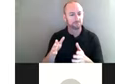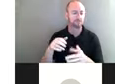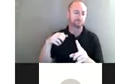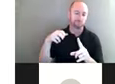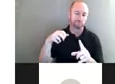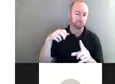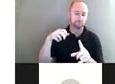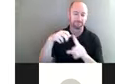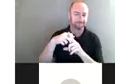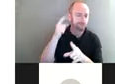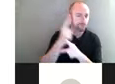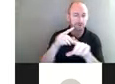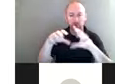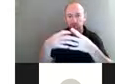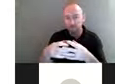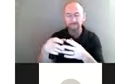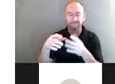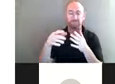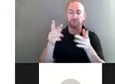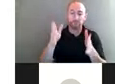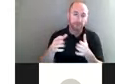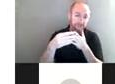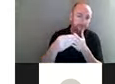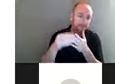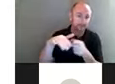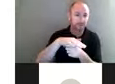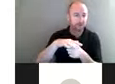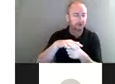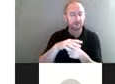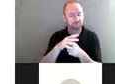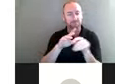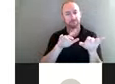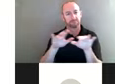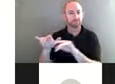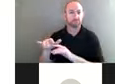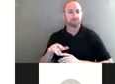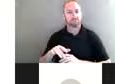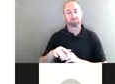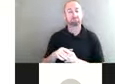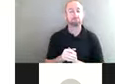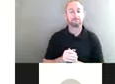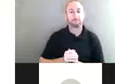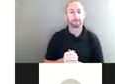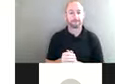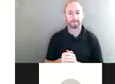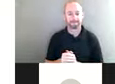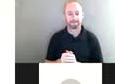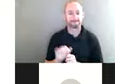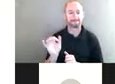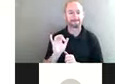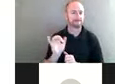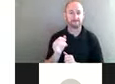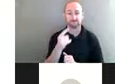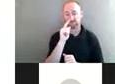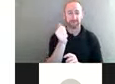could hook you up with the lead of that particular topic, and you could dive right in. It's a sort of thing that only